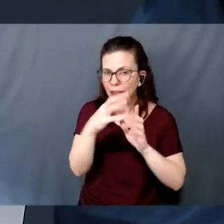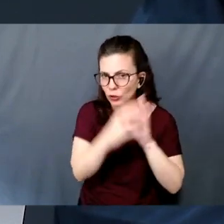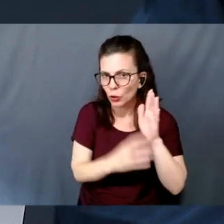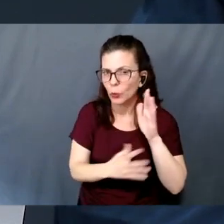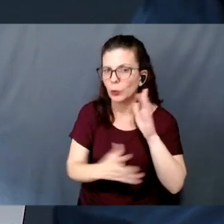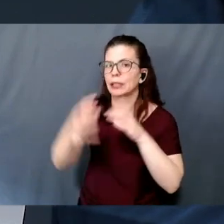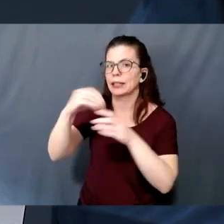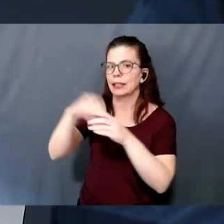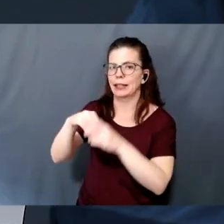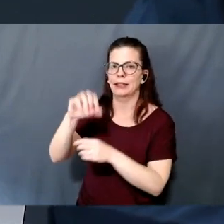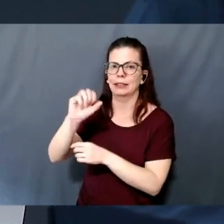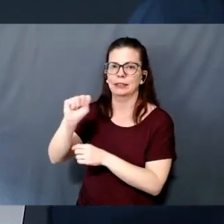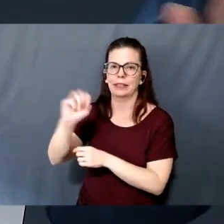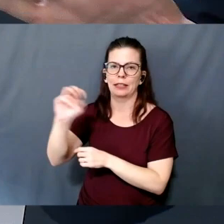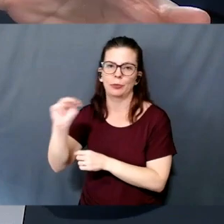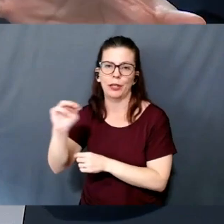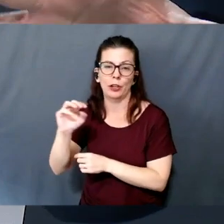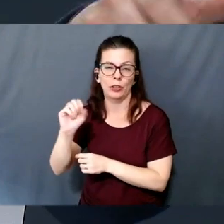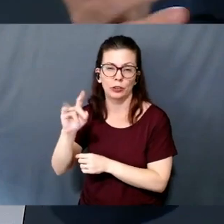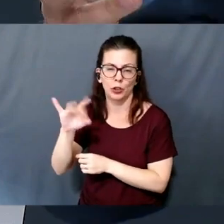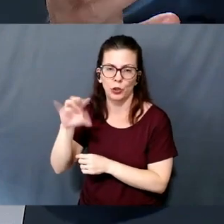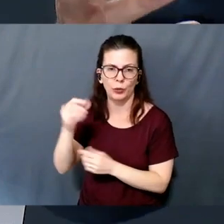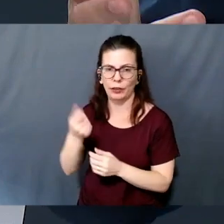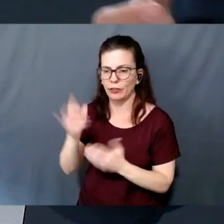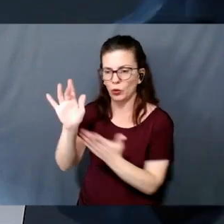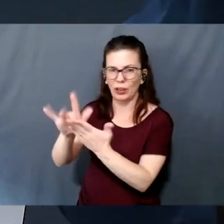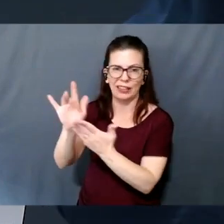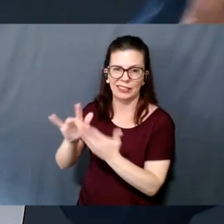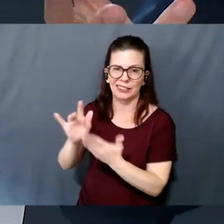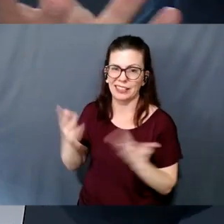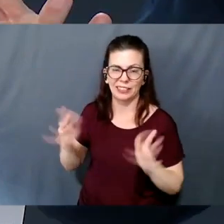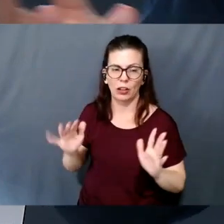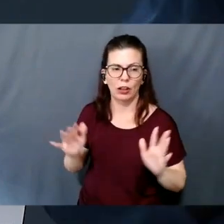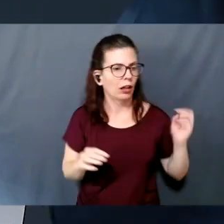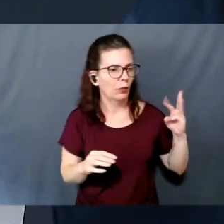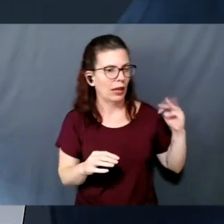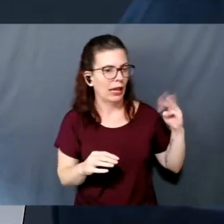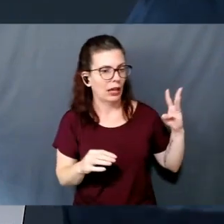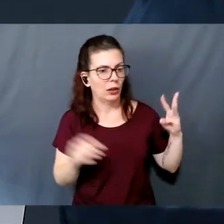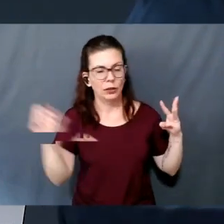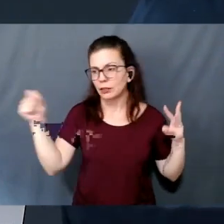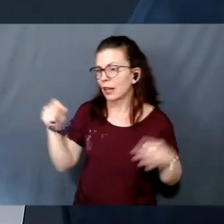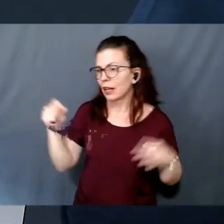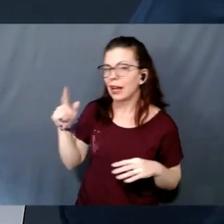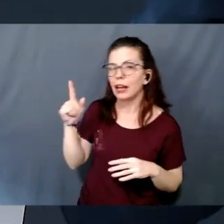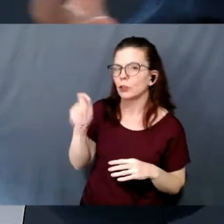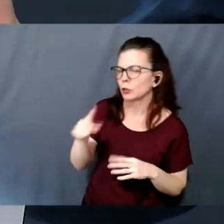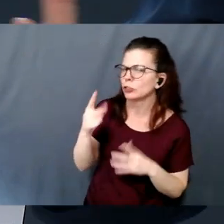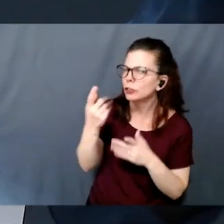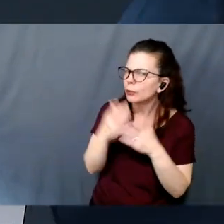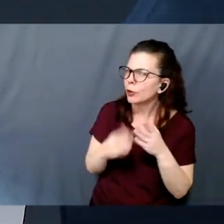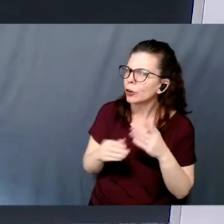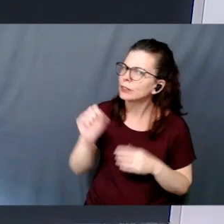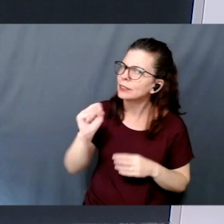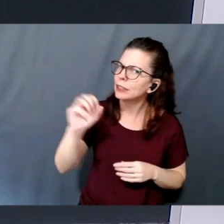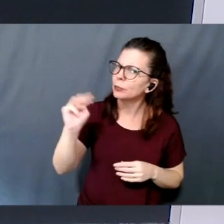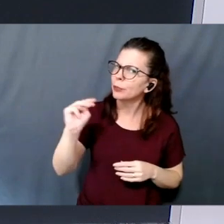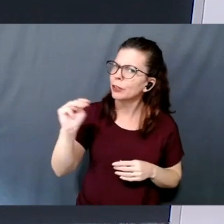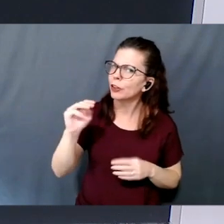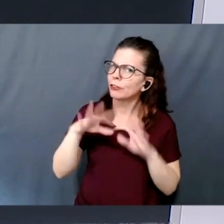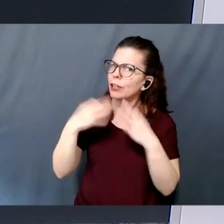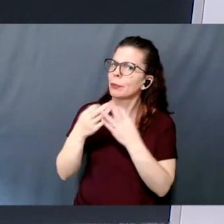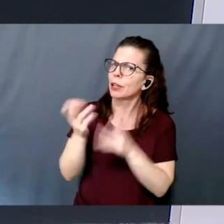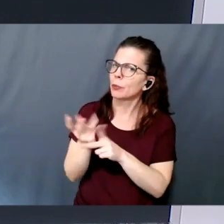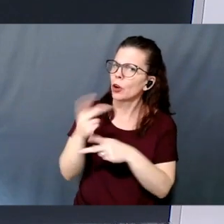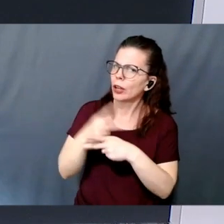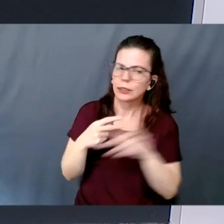with a simple couple clicks of a button. So that was actually my other question. This is part of the SageMaker family of products. Yep. What are the integrations with the other parts? Like